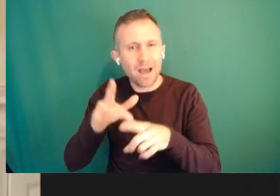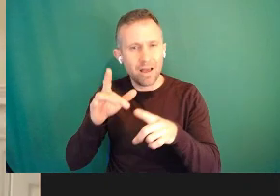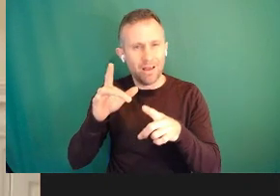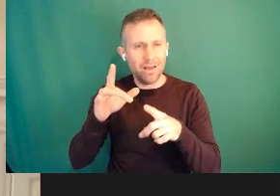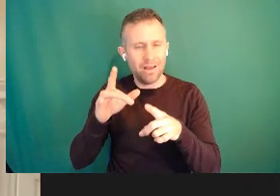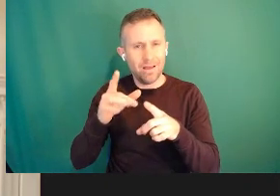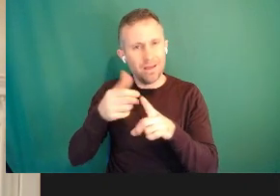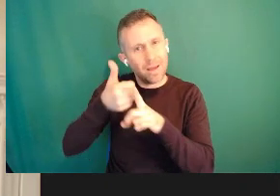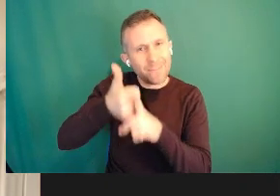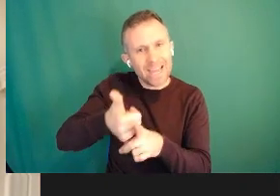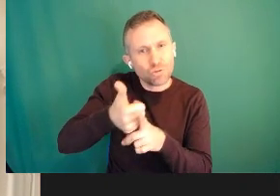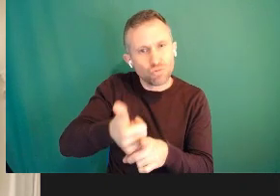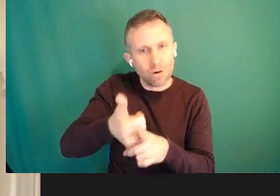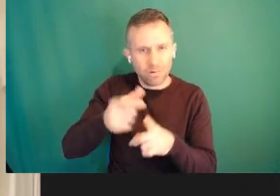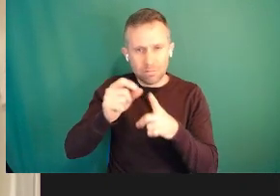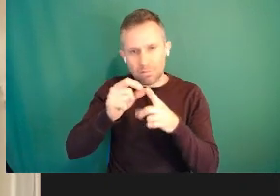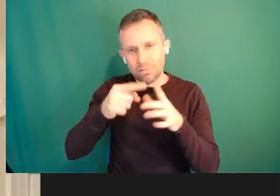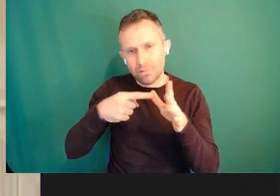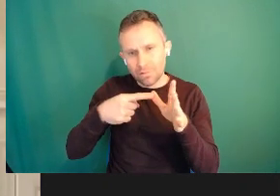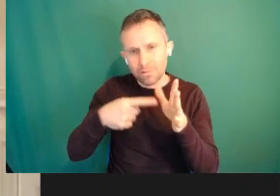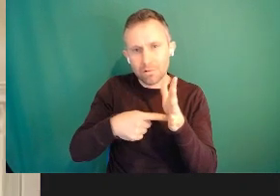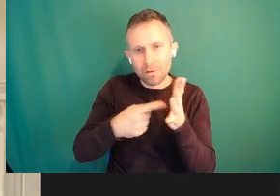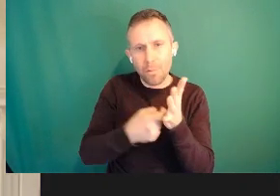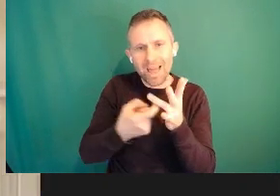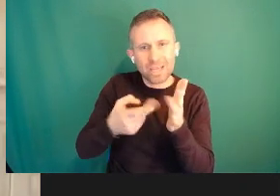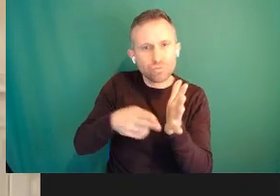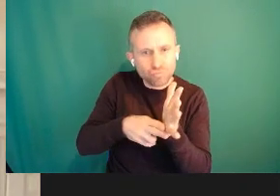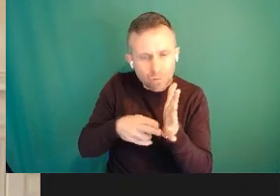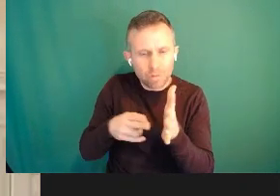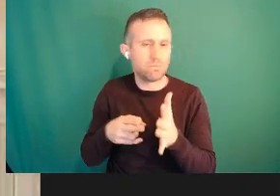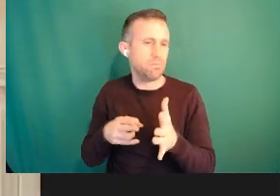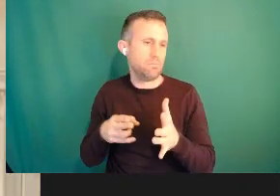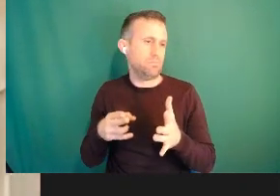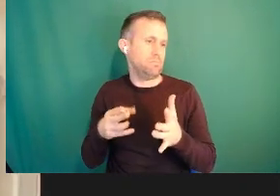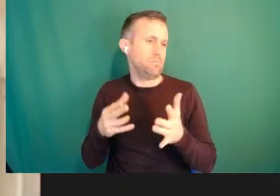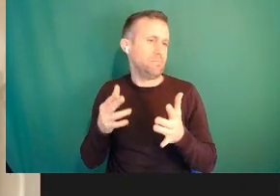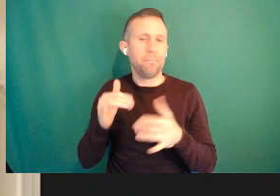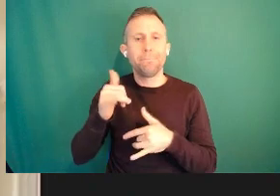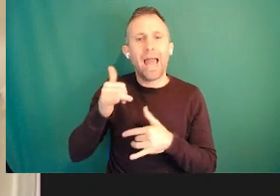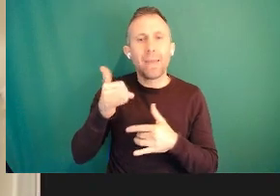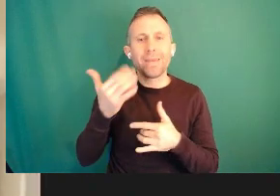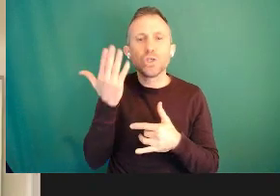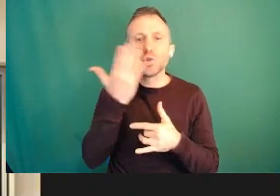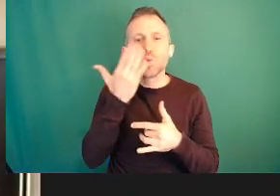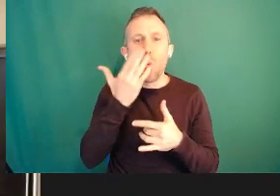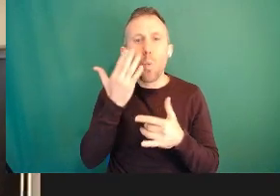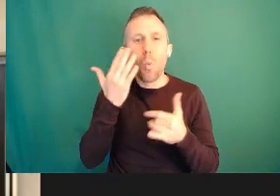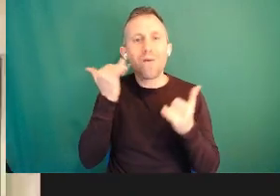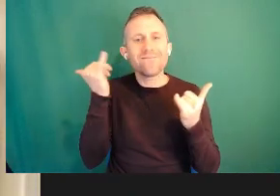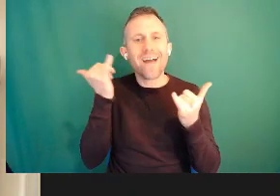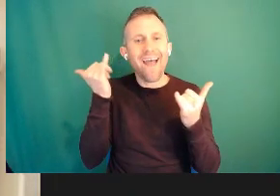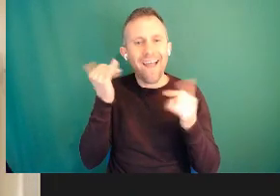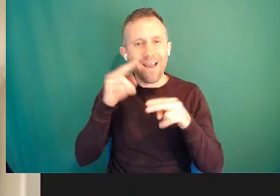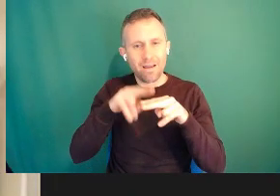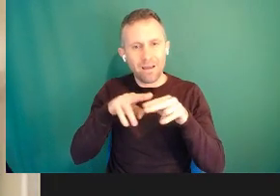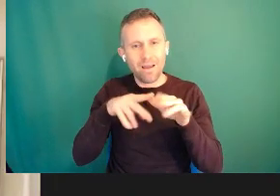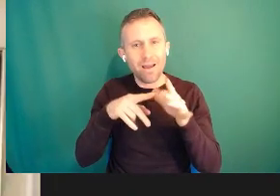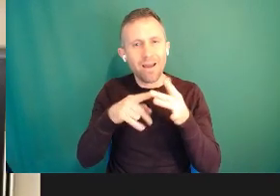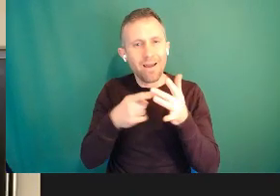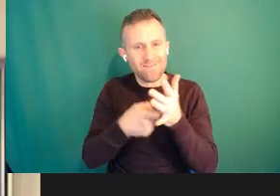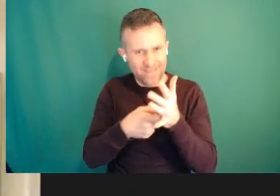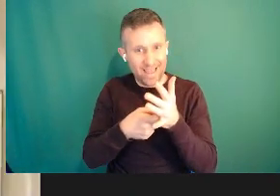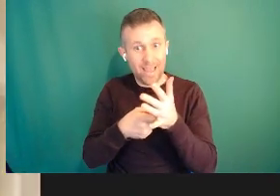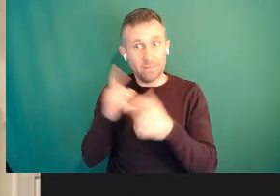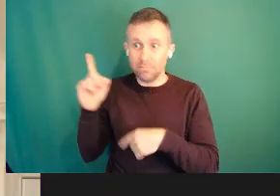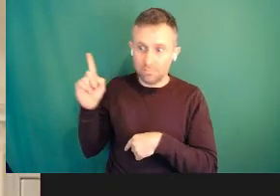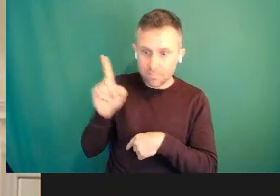the kind of village fair and things like that. So she was quite actively involved in the village. She loved the nature of West Horsley Place. And